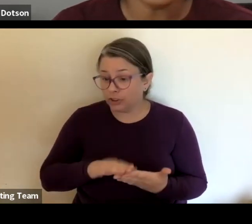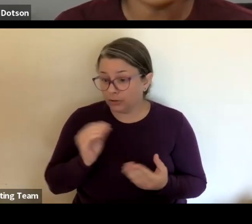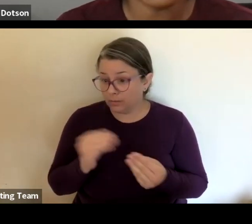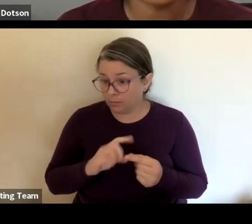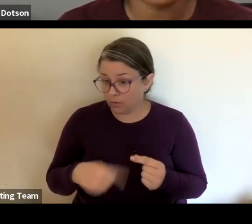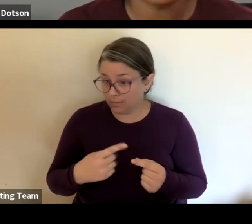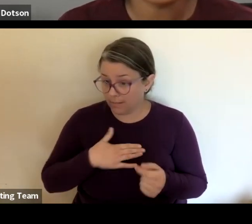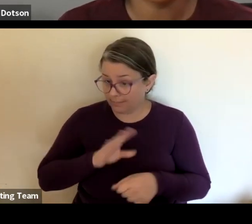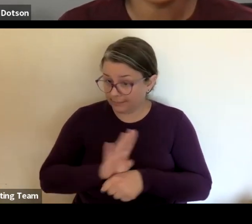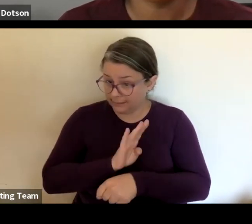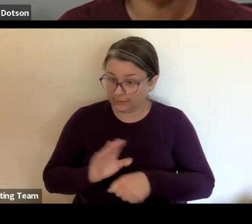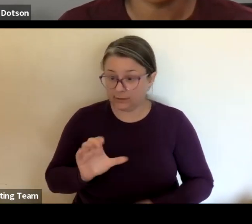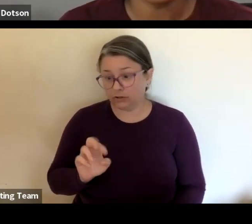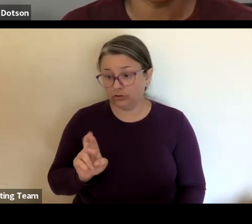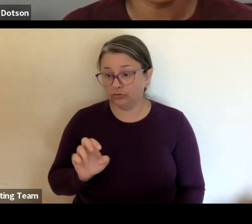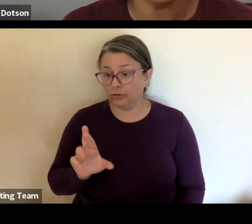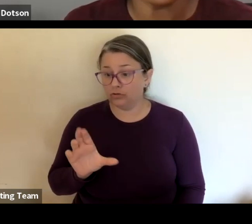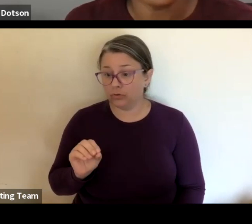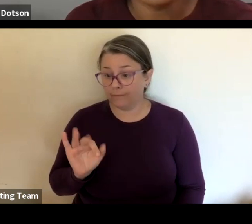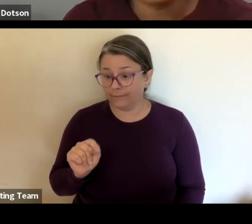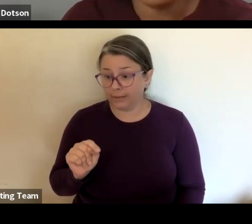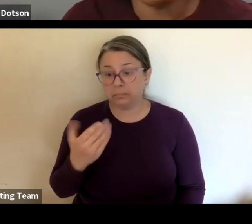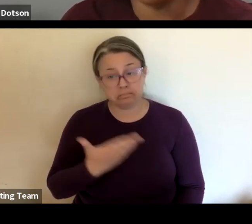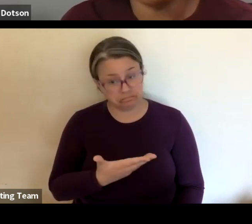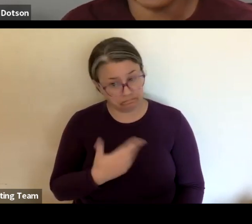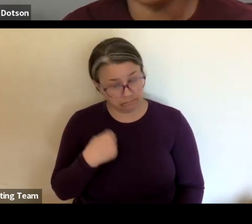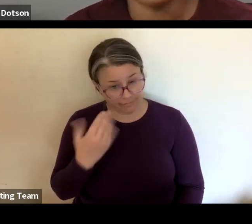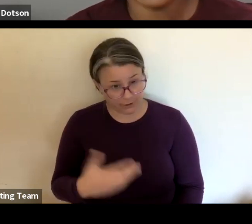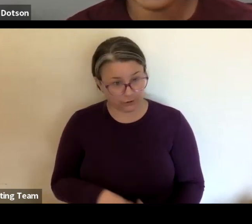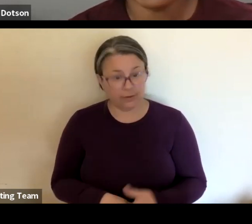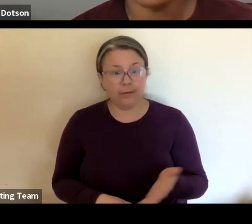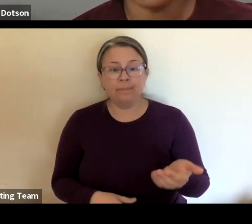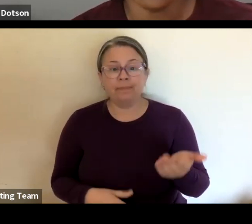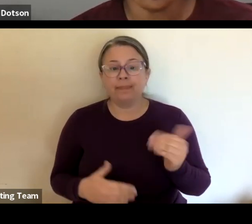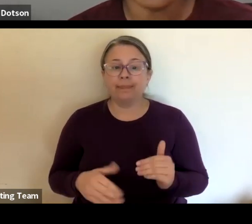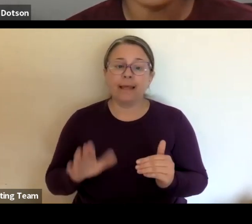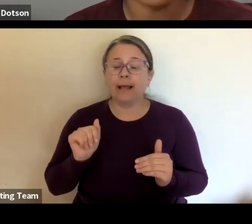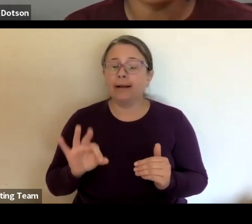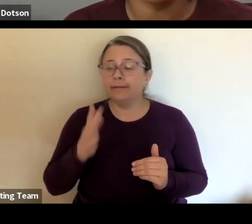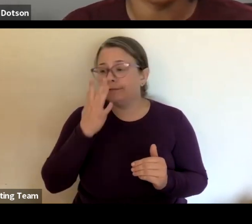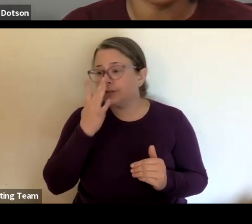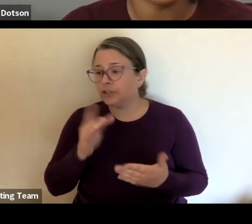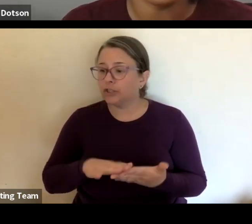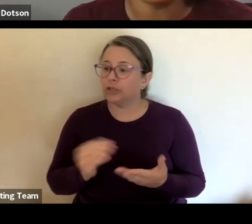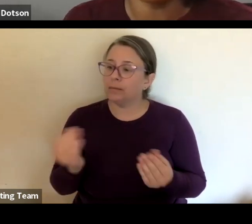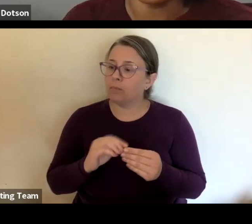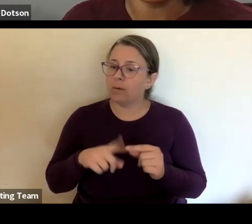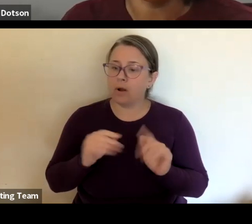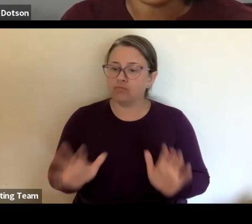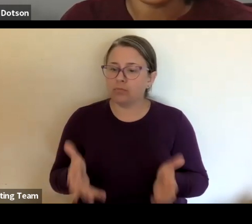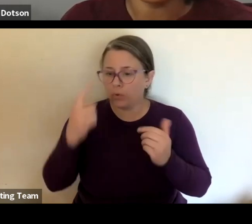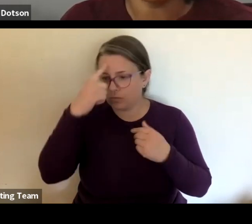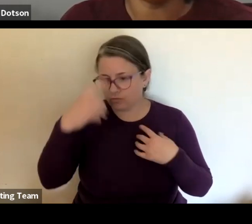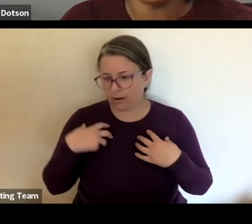like to hear more about the positive side, about some of the ways that we can promote brain health, my book that came out in March